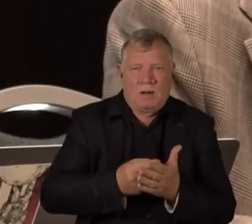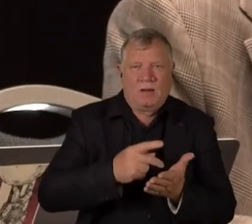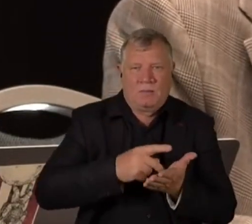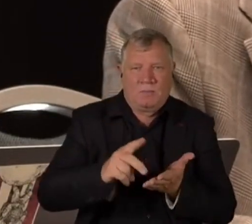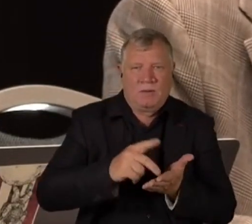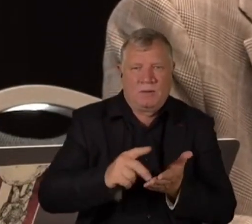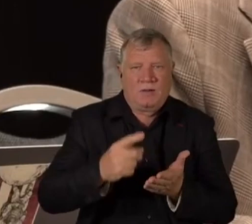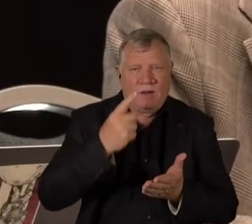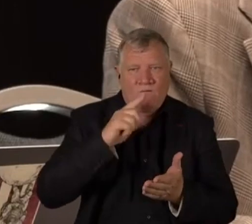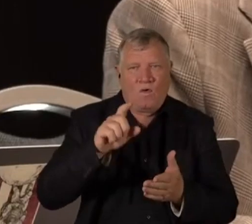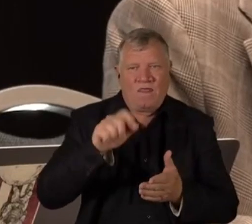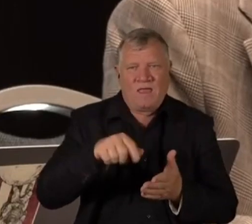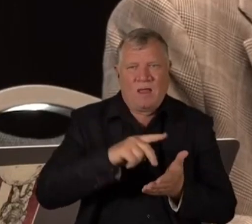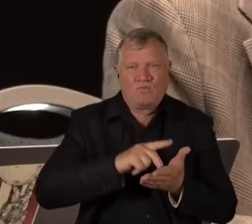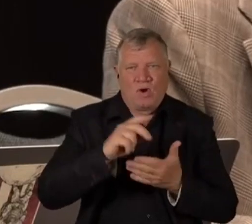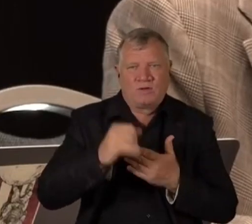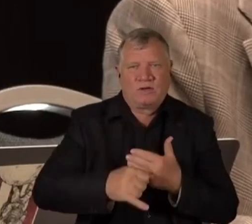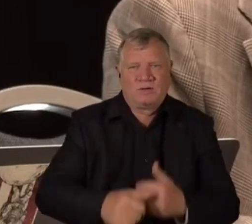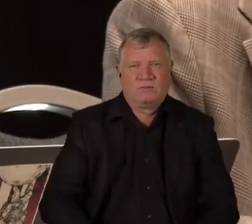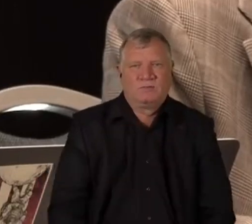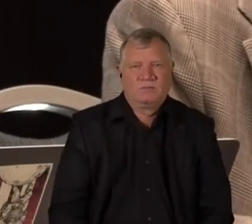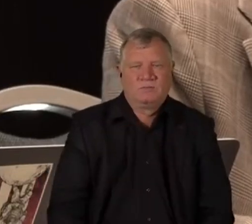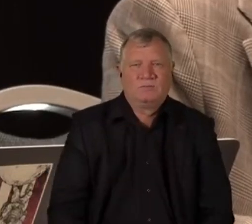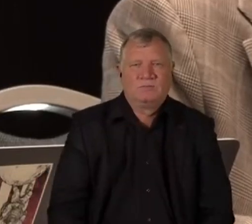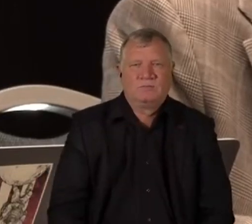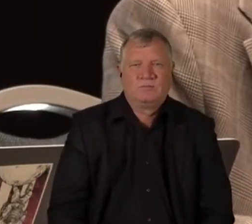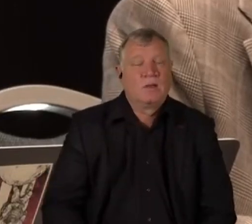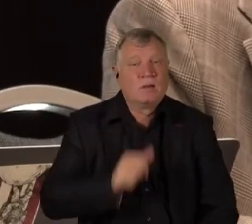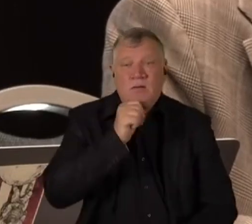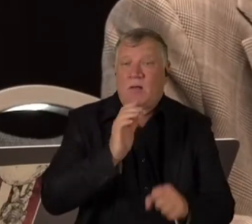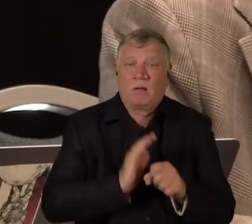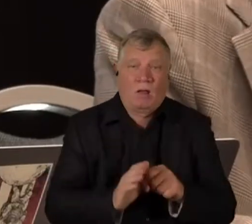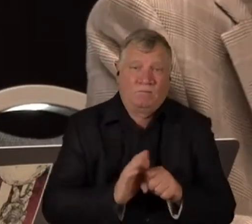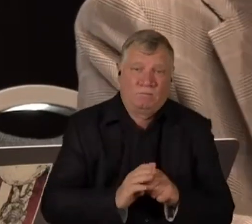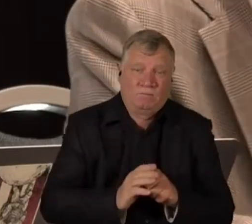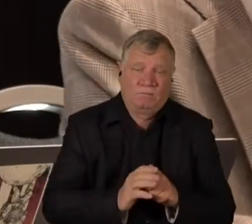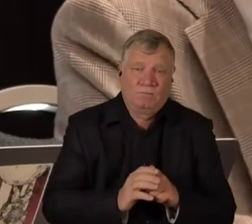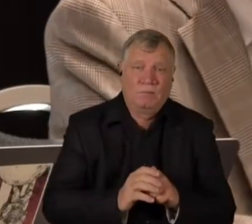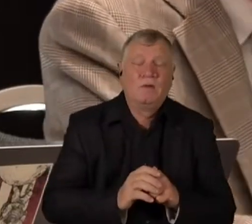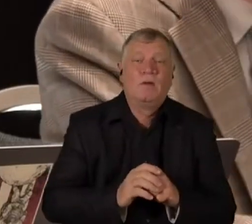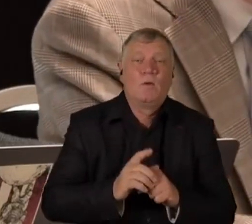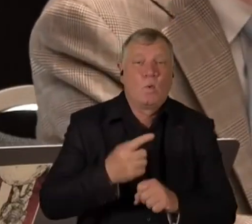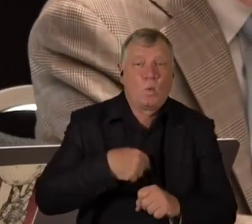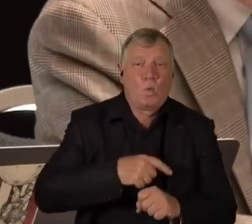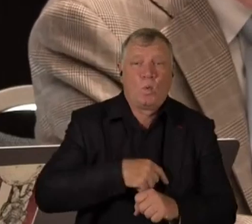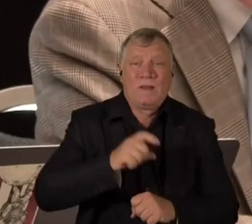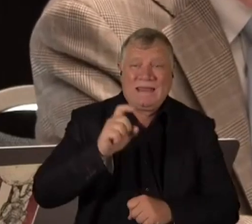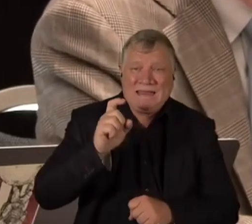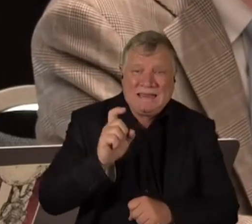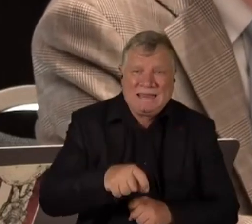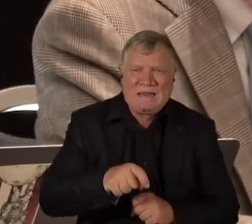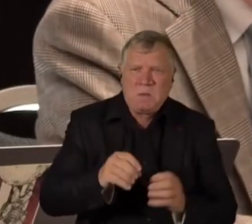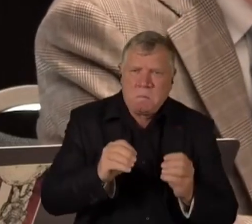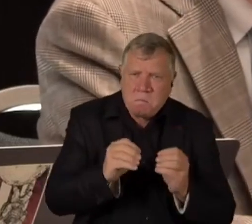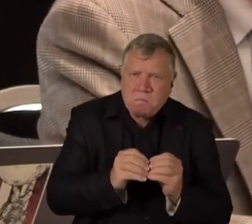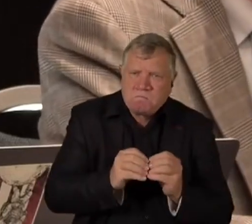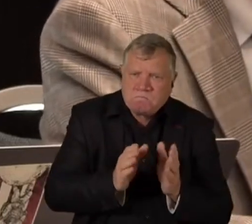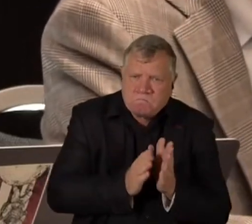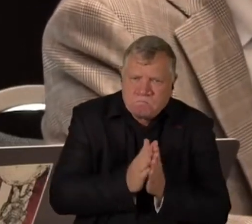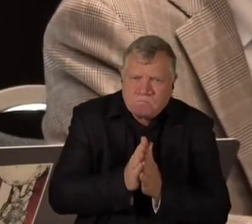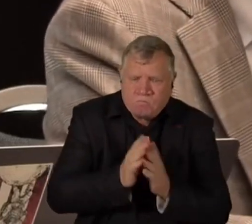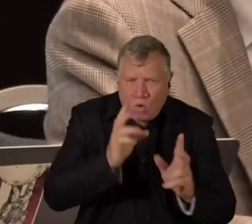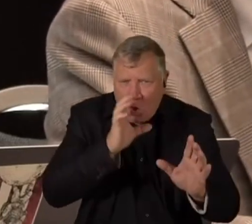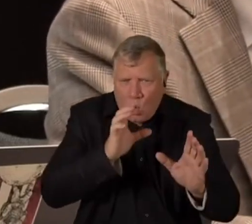payments for these projects. However, this is not enough. We must keep pulling every lever we have at